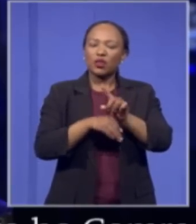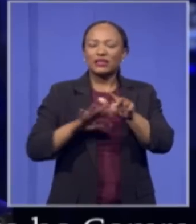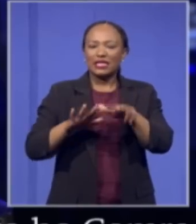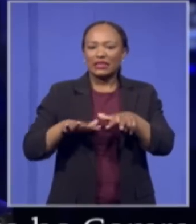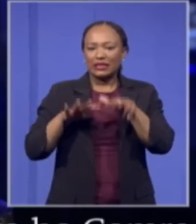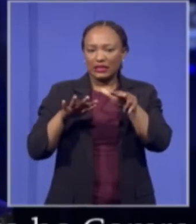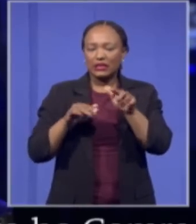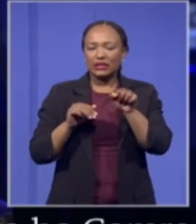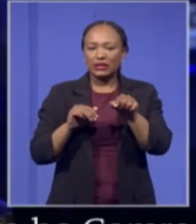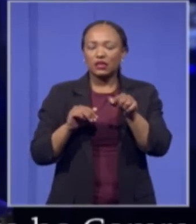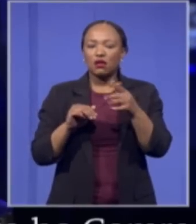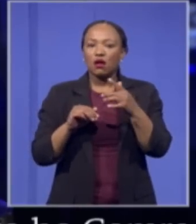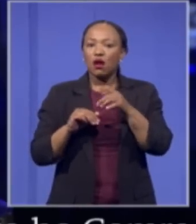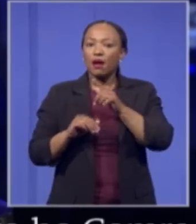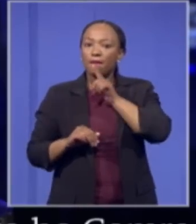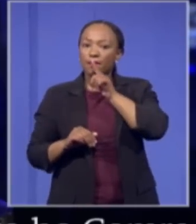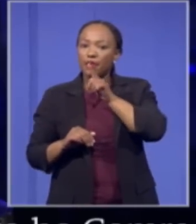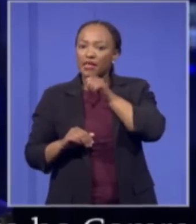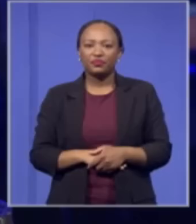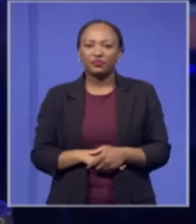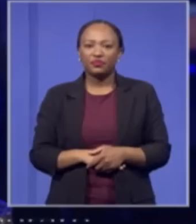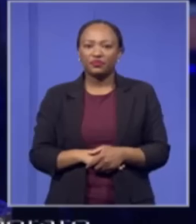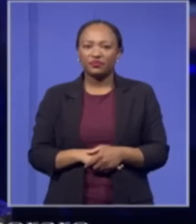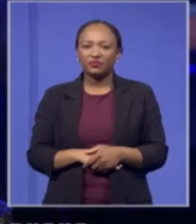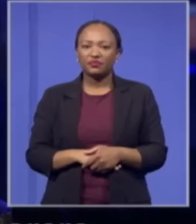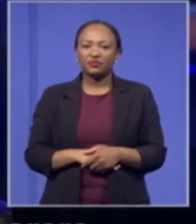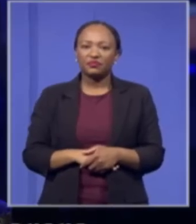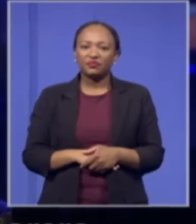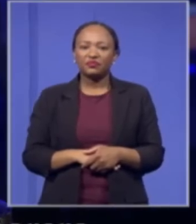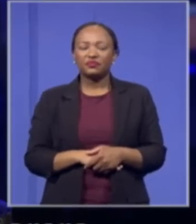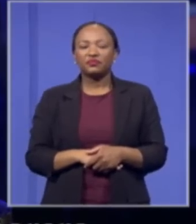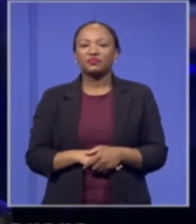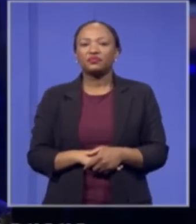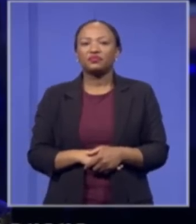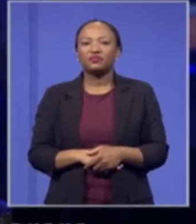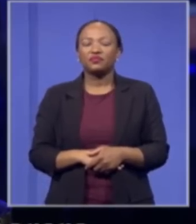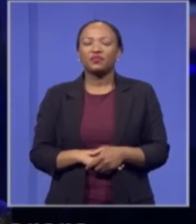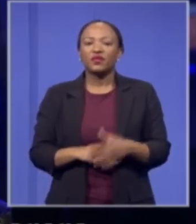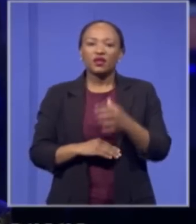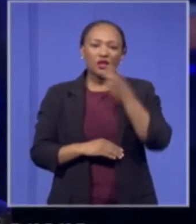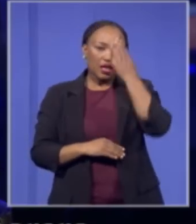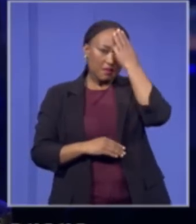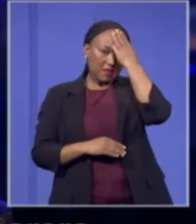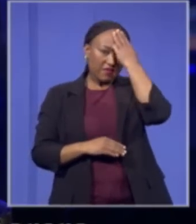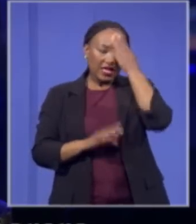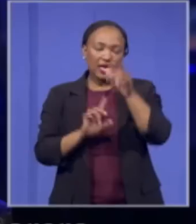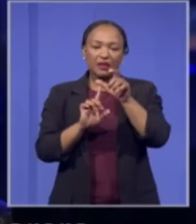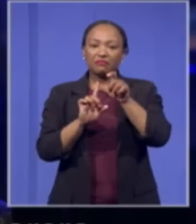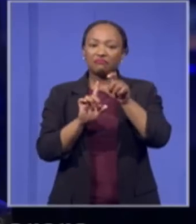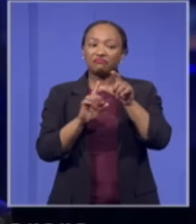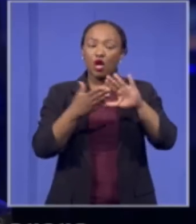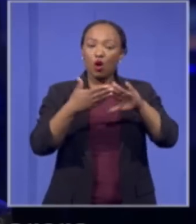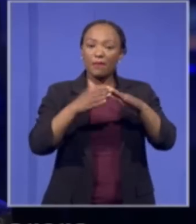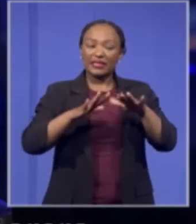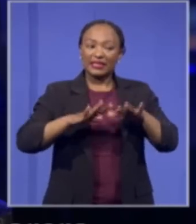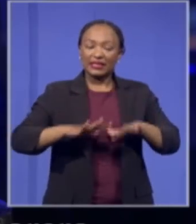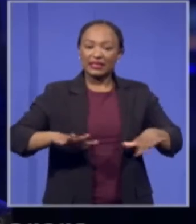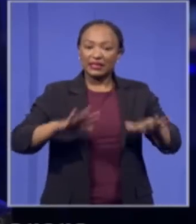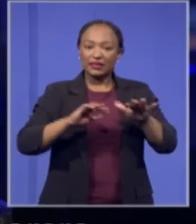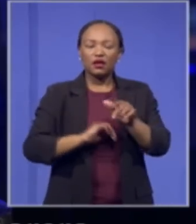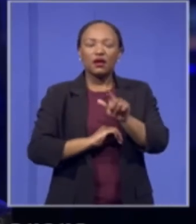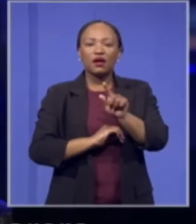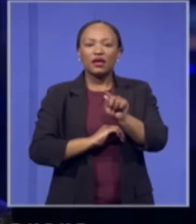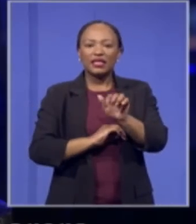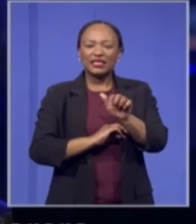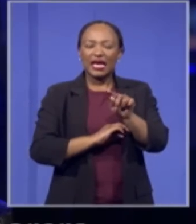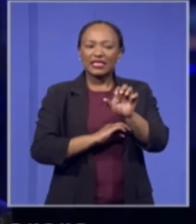le tloha Pietermaritzburg ho leba Durban. Ho sa le jwalo baahi ba Mahikeng ha bo Tete hammoho le ba leloko ba re